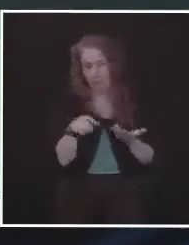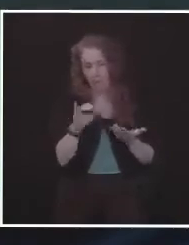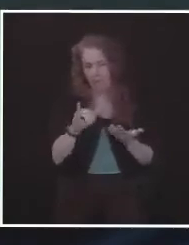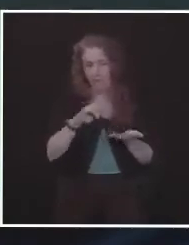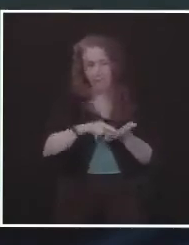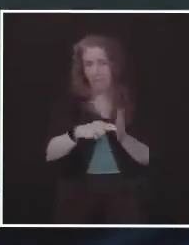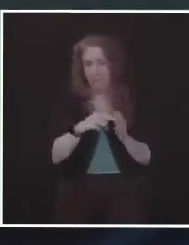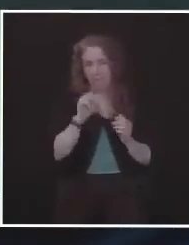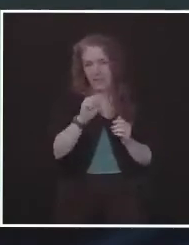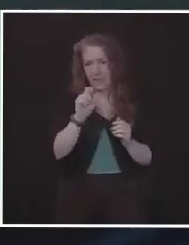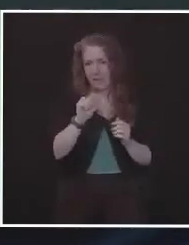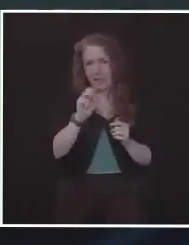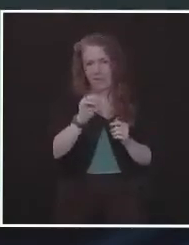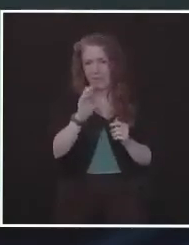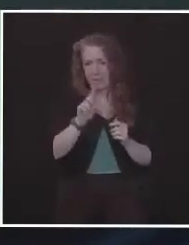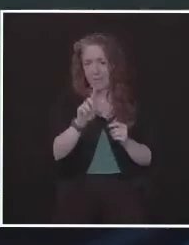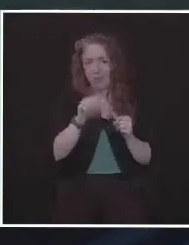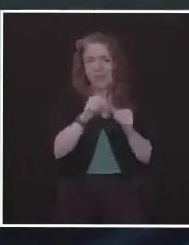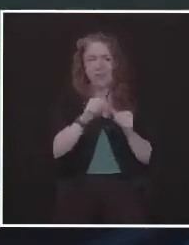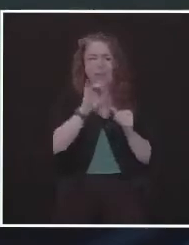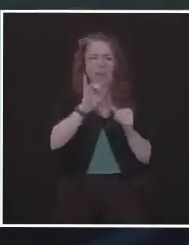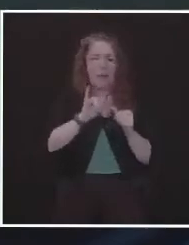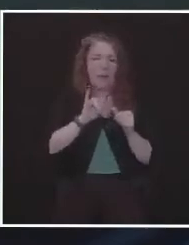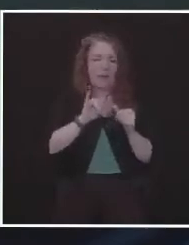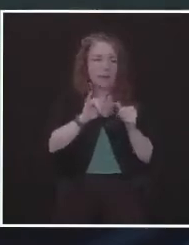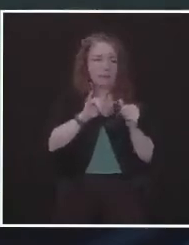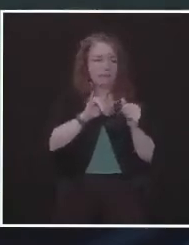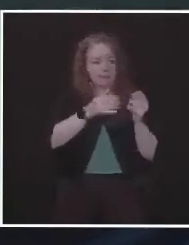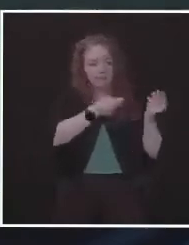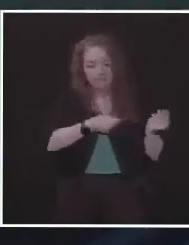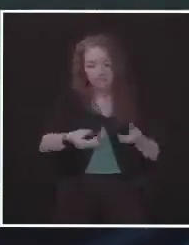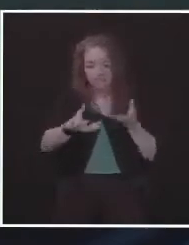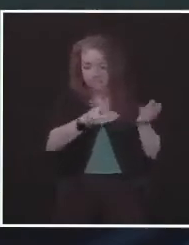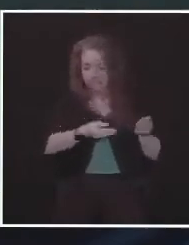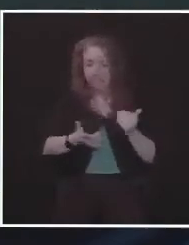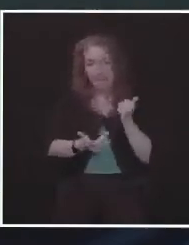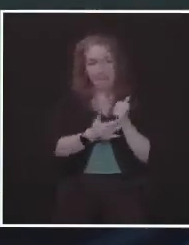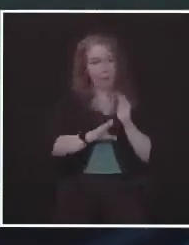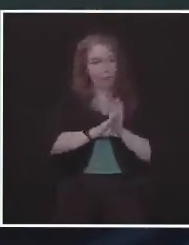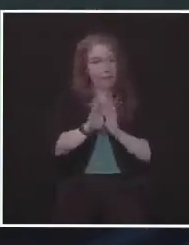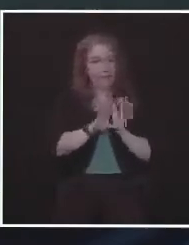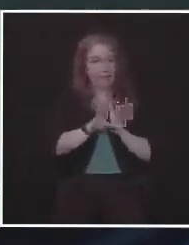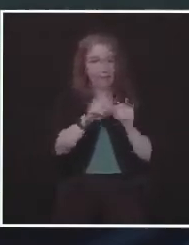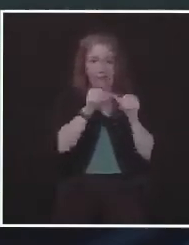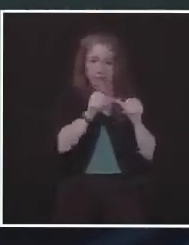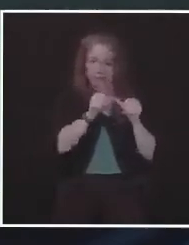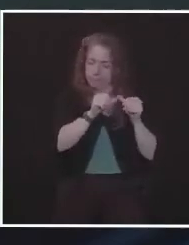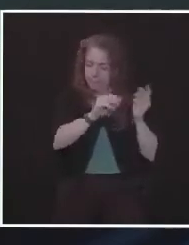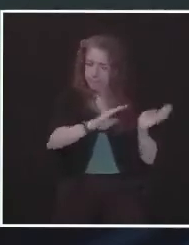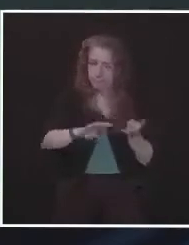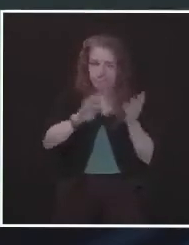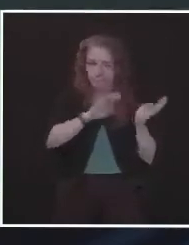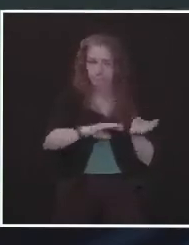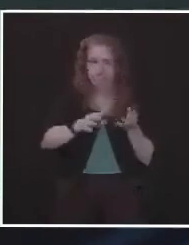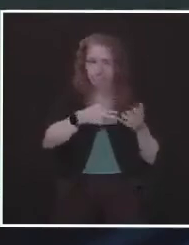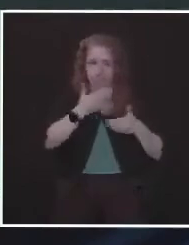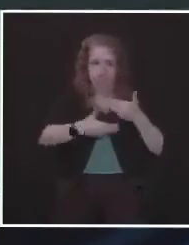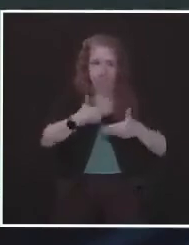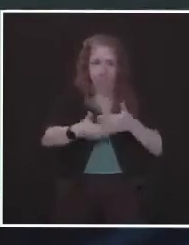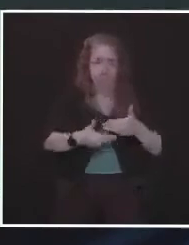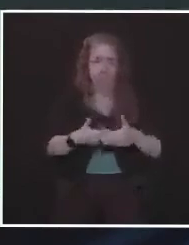to continue that pipeline of technology development. Certainly, we'll continue our development of how to help